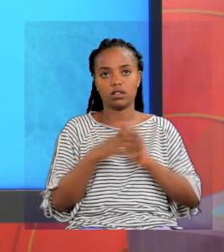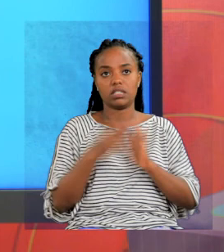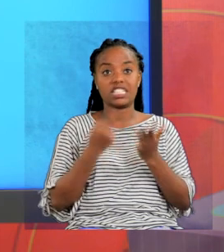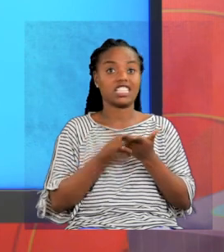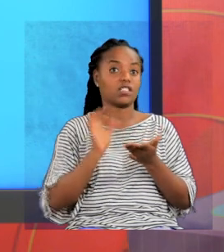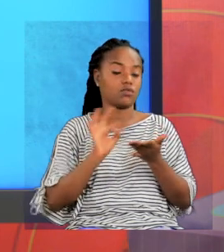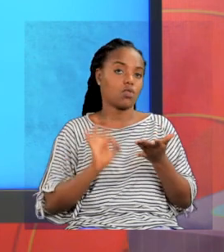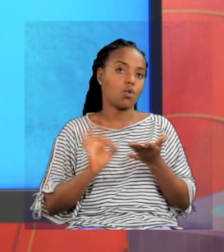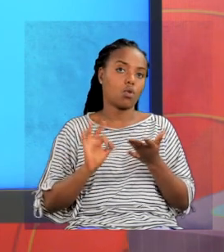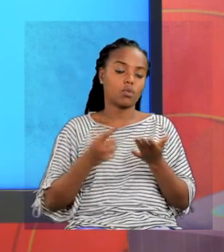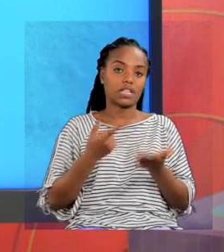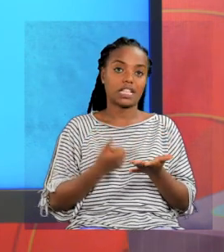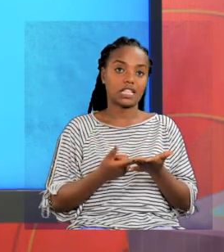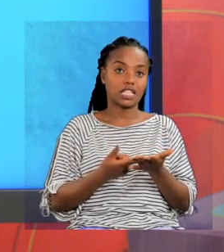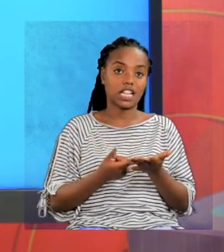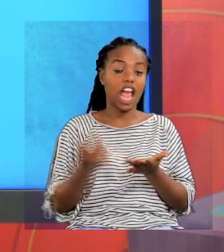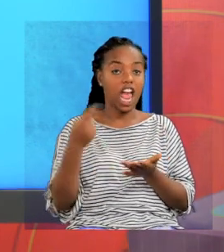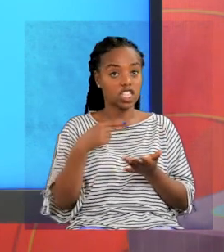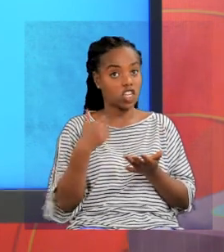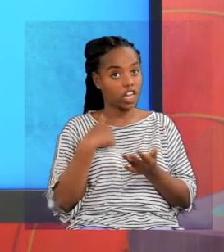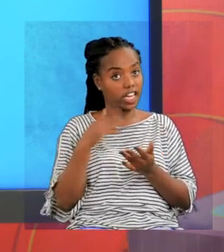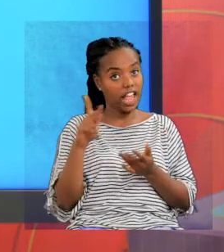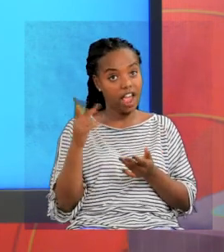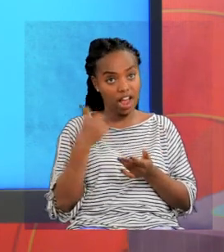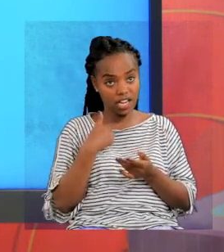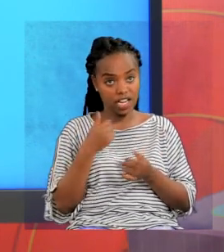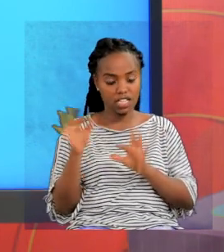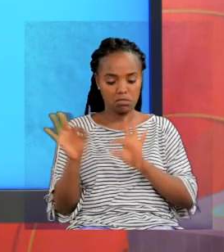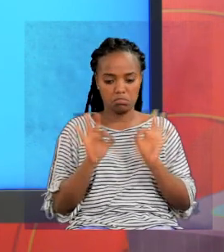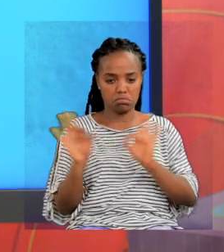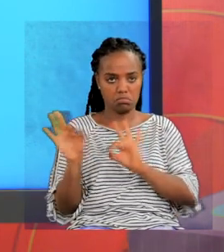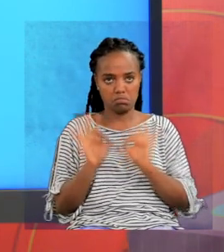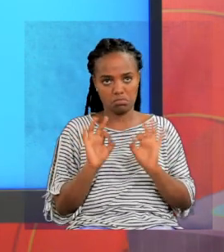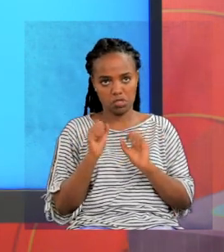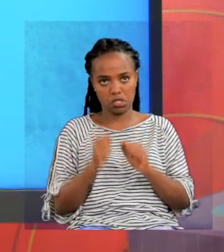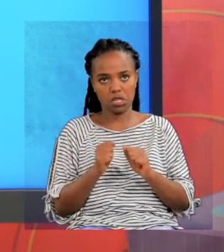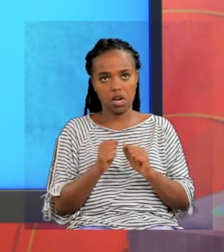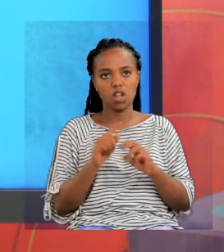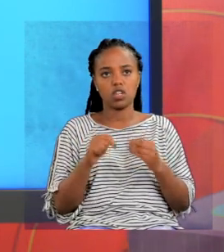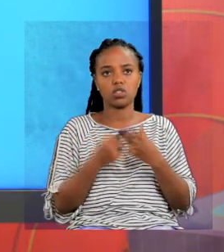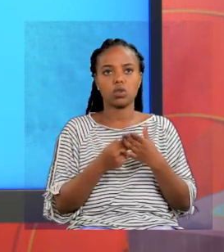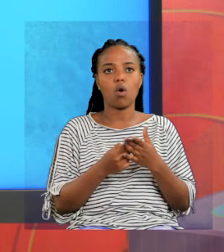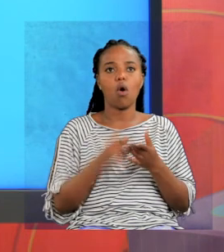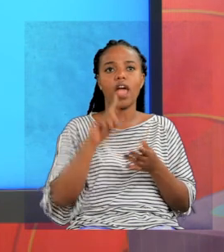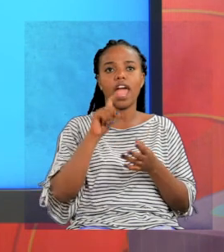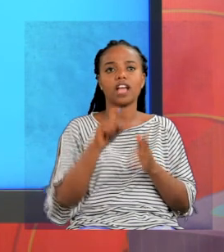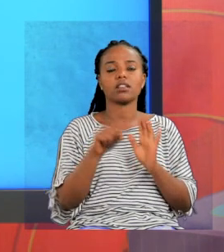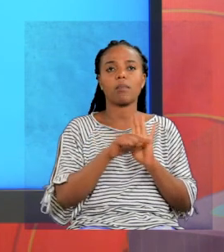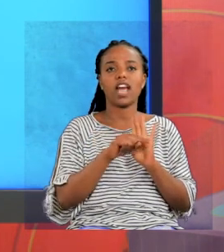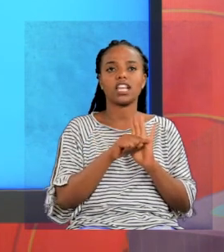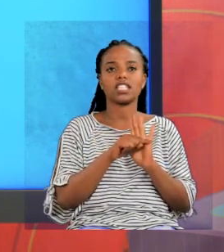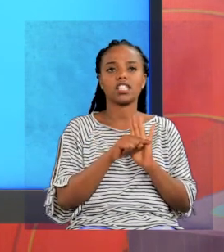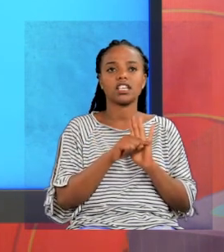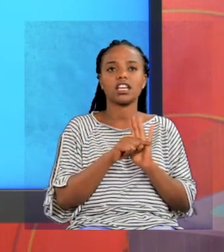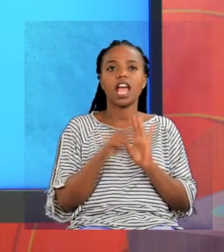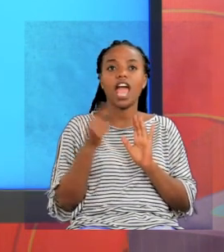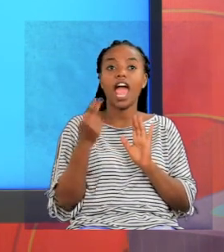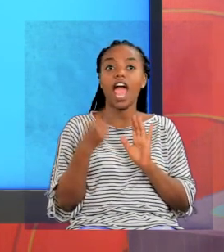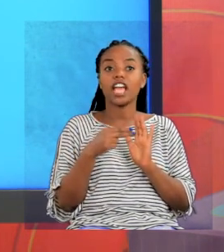form. Since we have h and k, substitute h and k, so the equation have this form. X